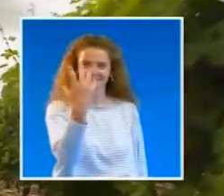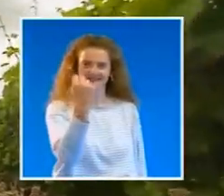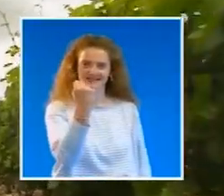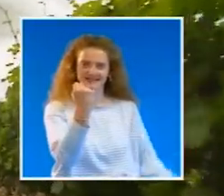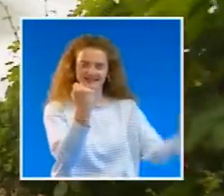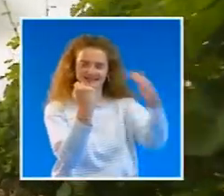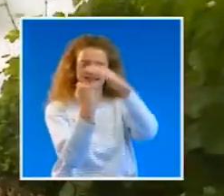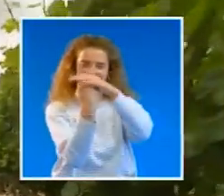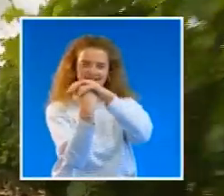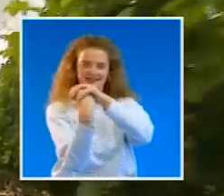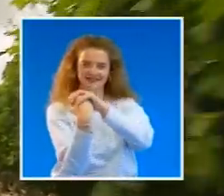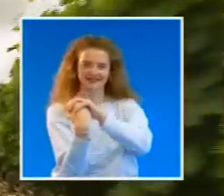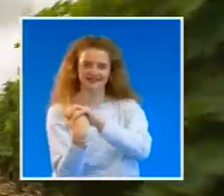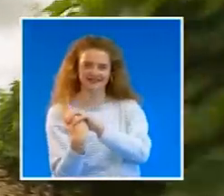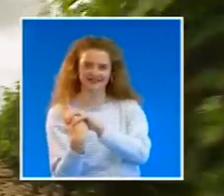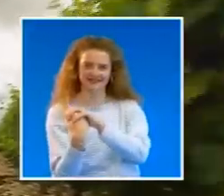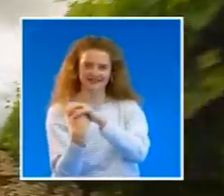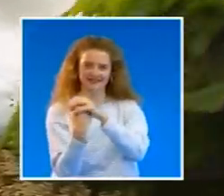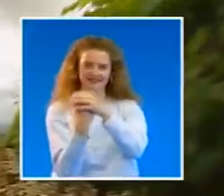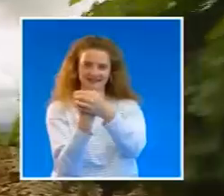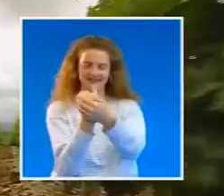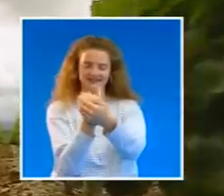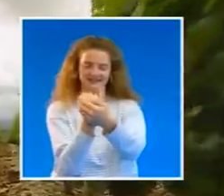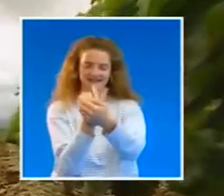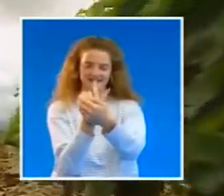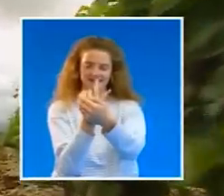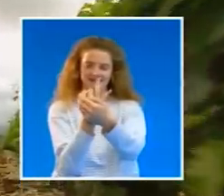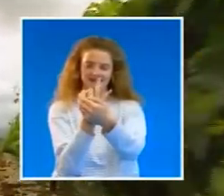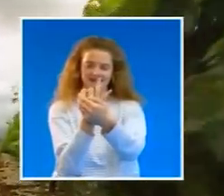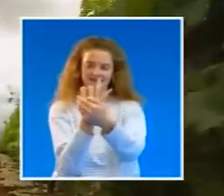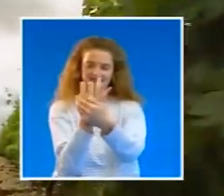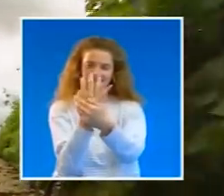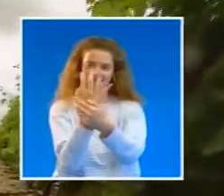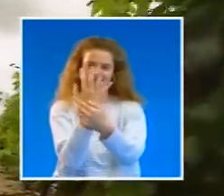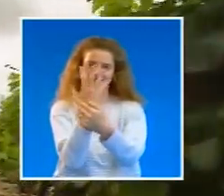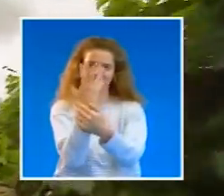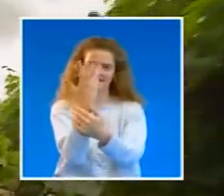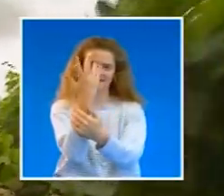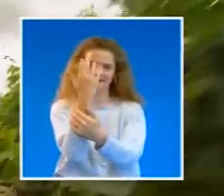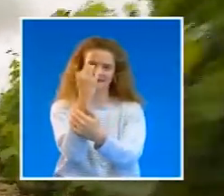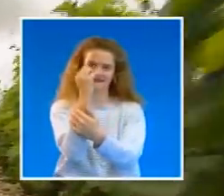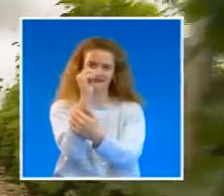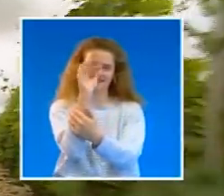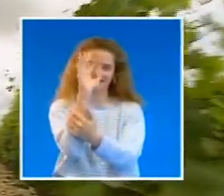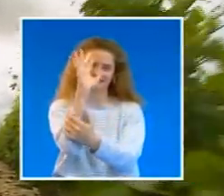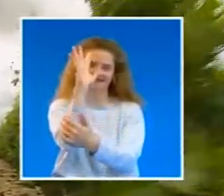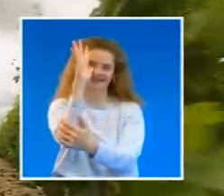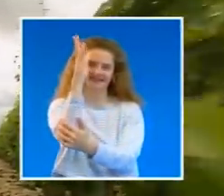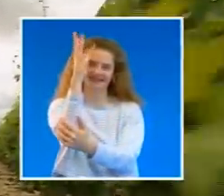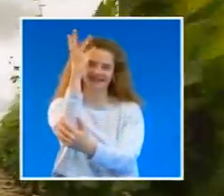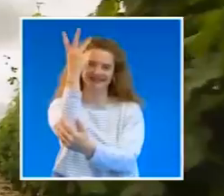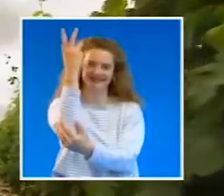Five fat peas in a pea pod pressed. One grew, two grew, and so did all the rest.